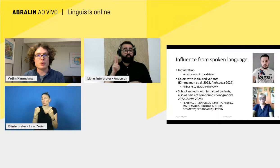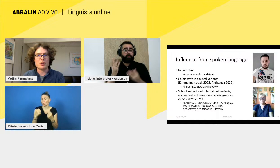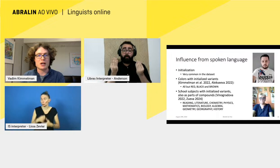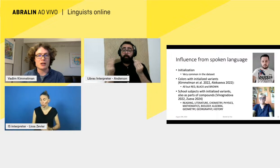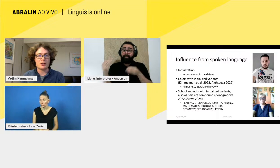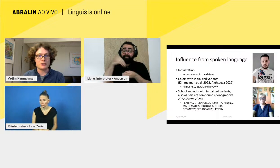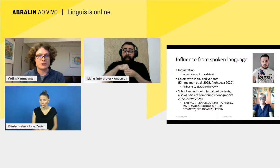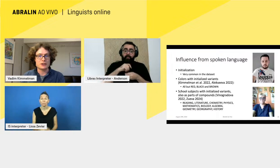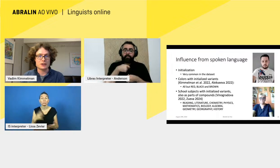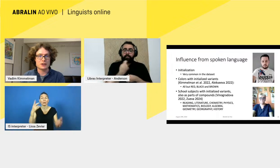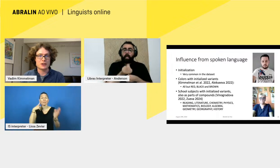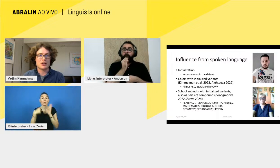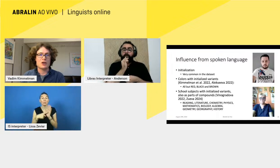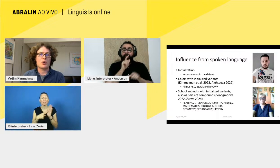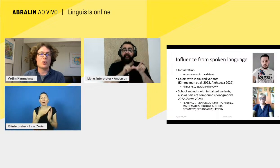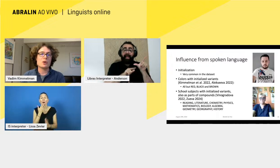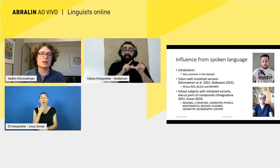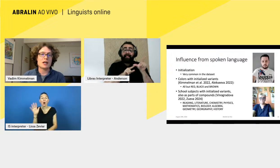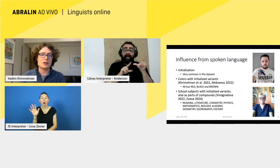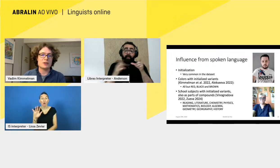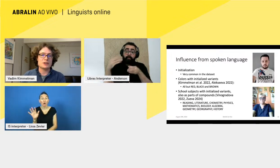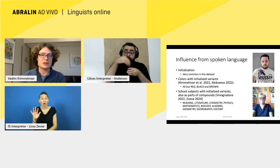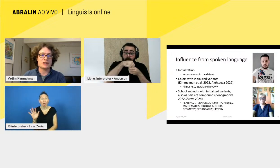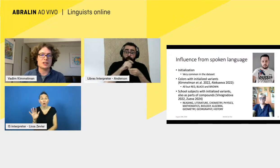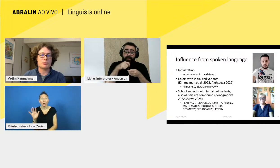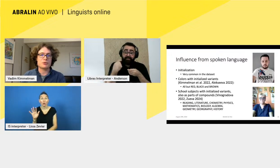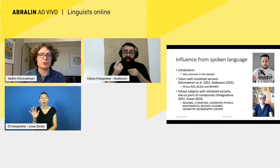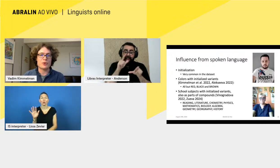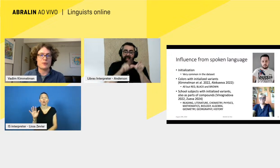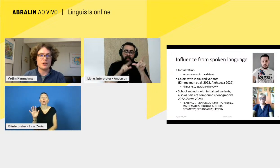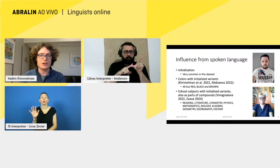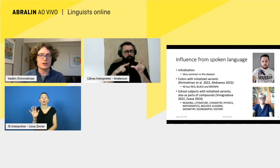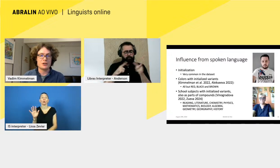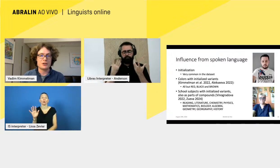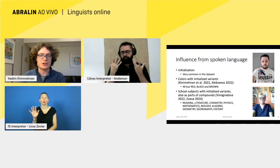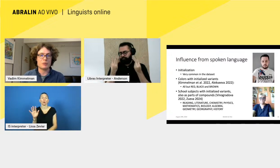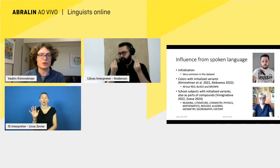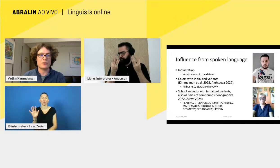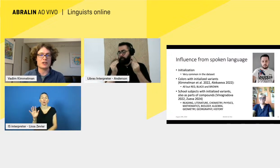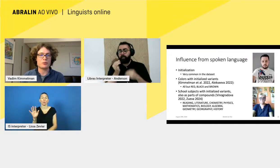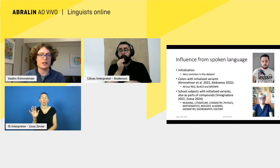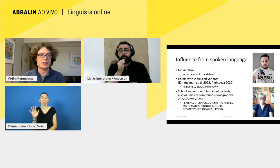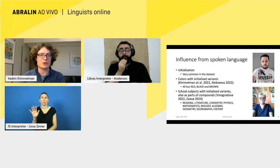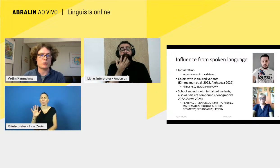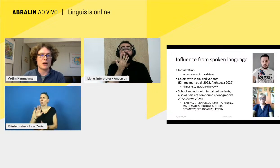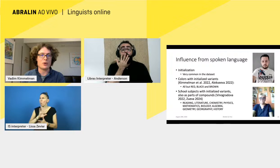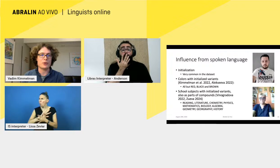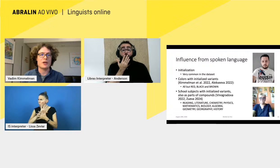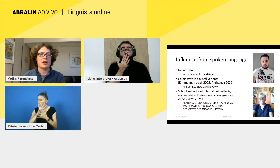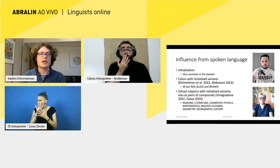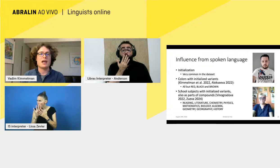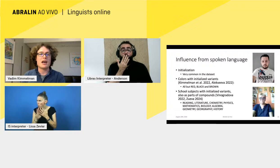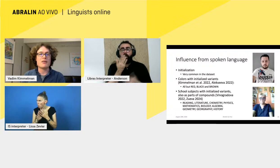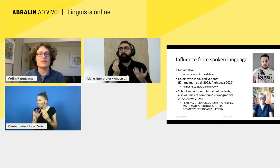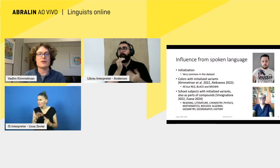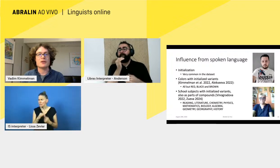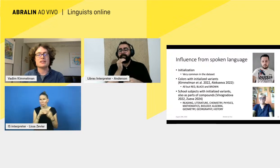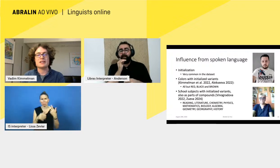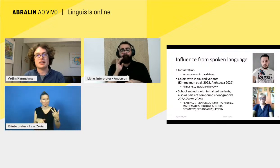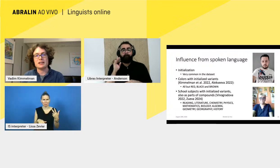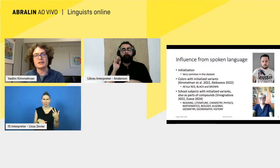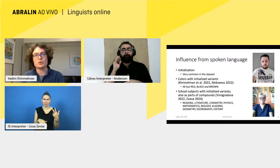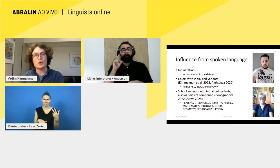For example, colors, all colors except for three, namely red, black, and brown,